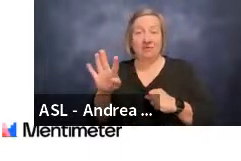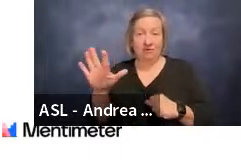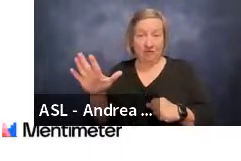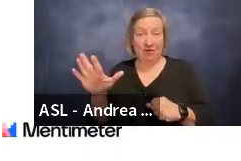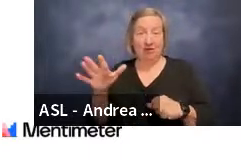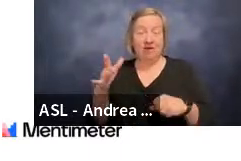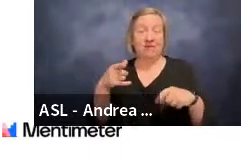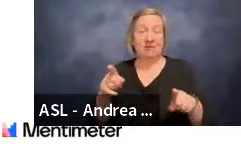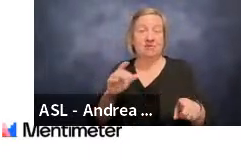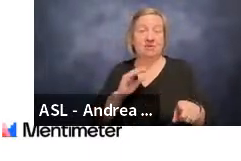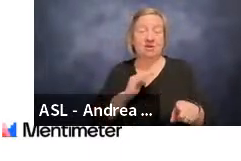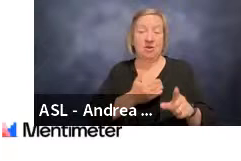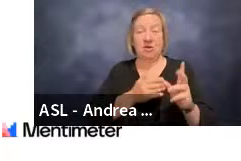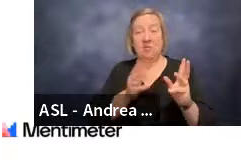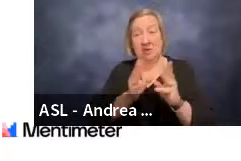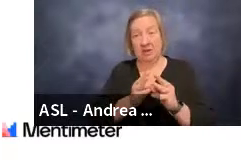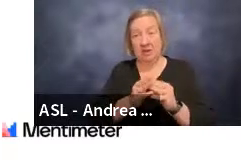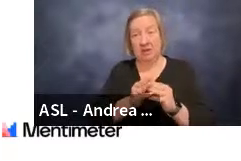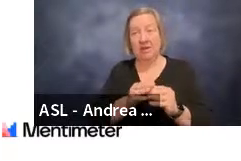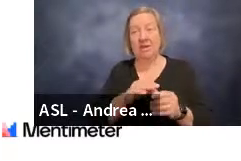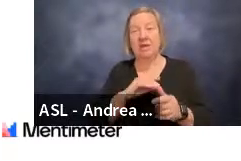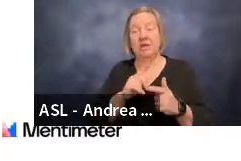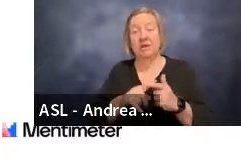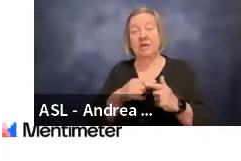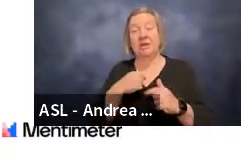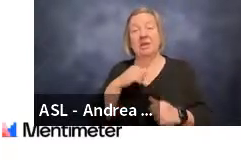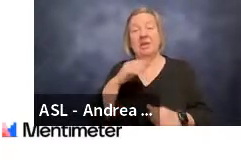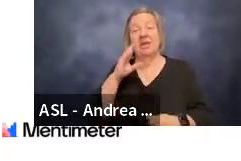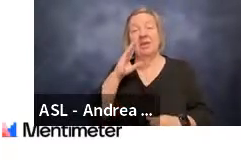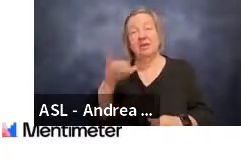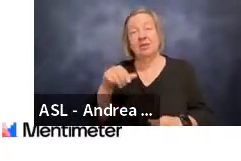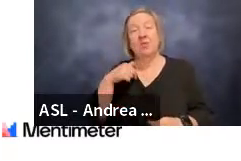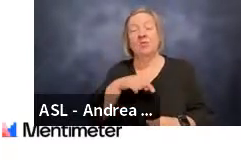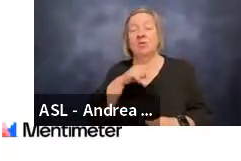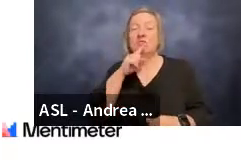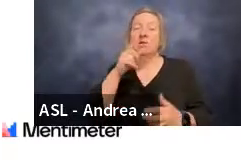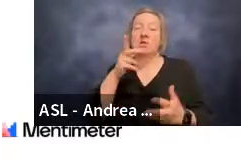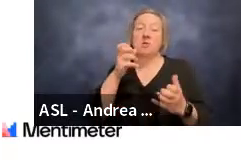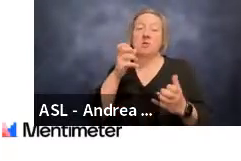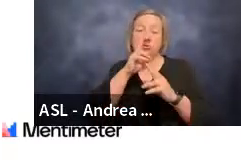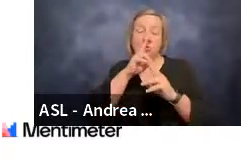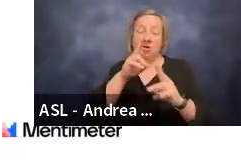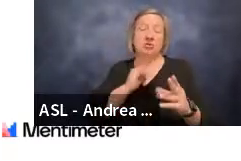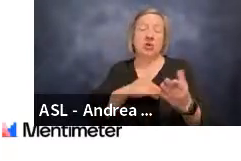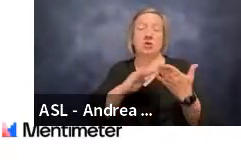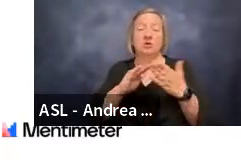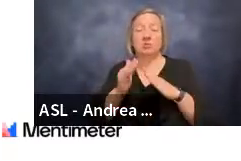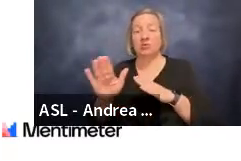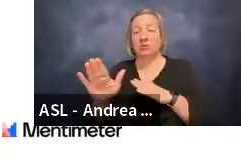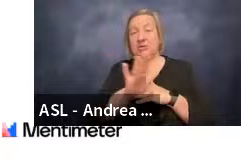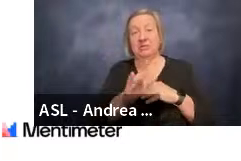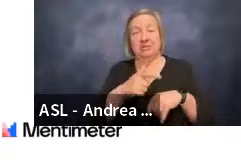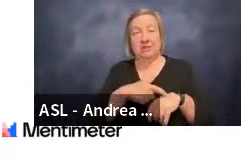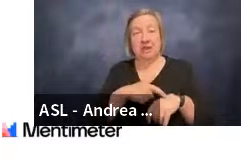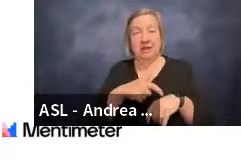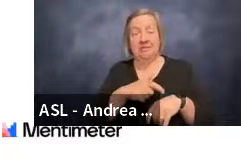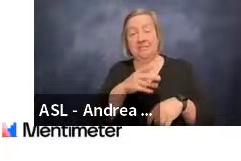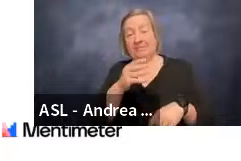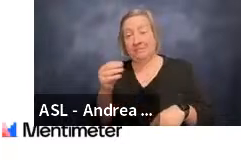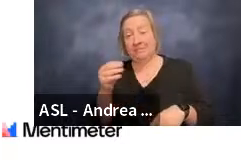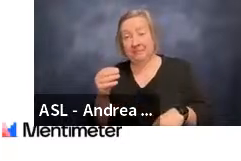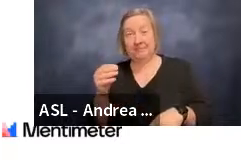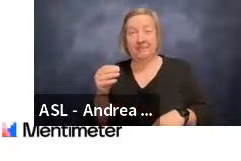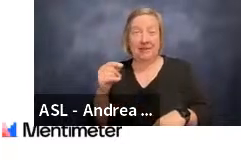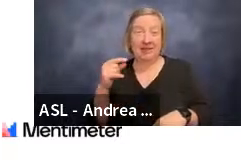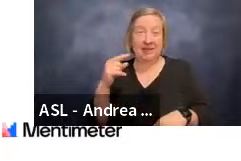during our meeting. And then I know that we really want to honor our community's time. And I think